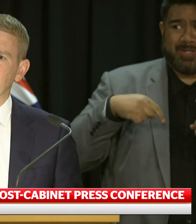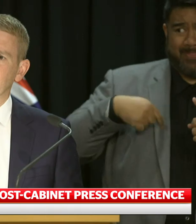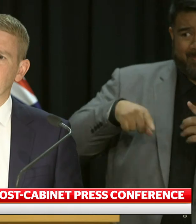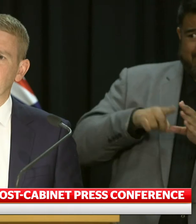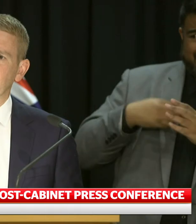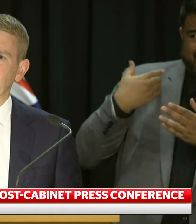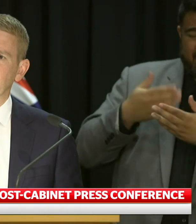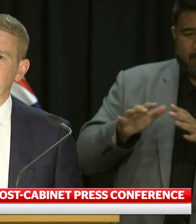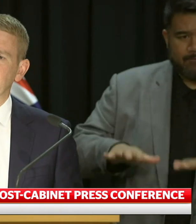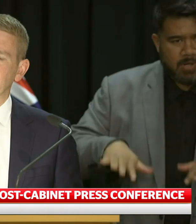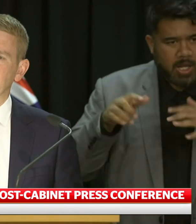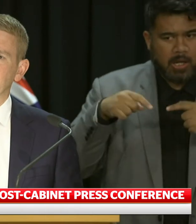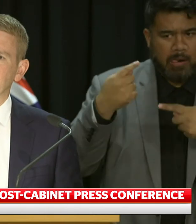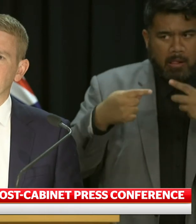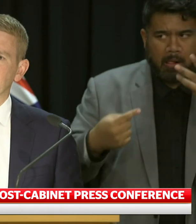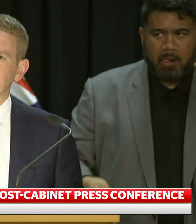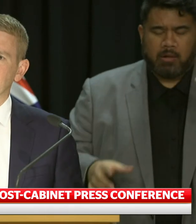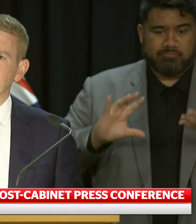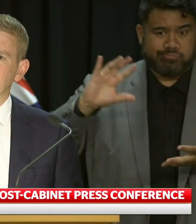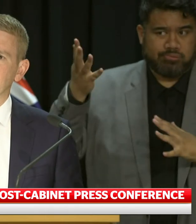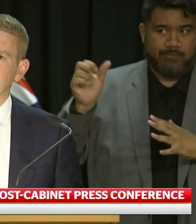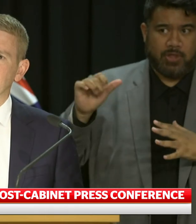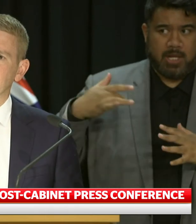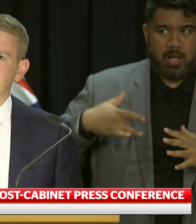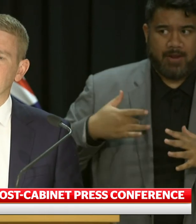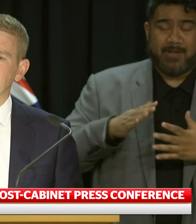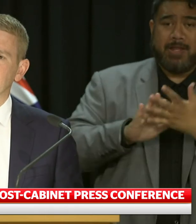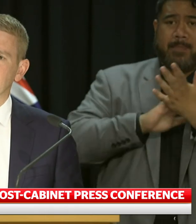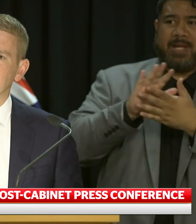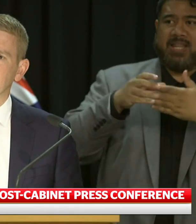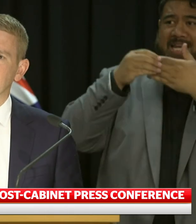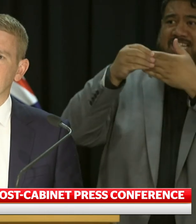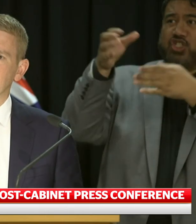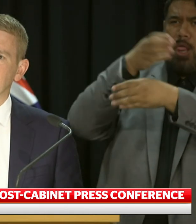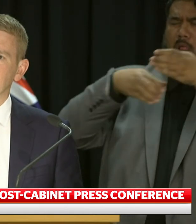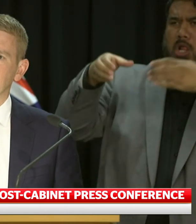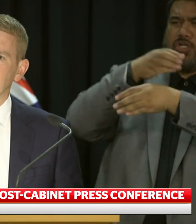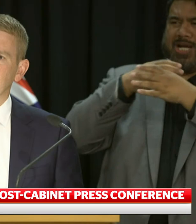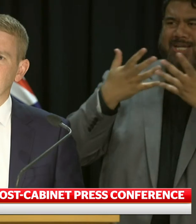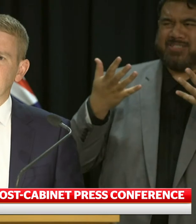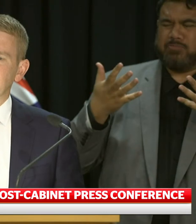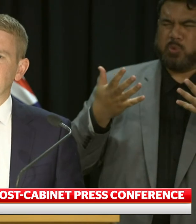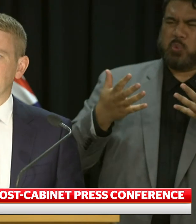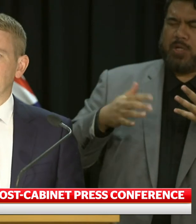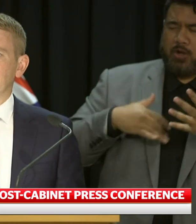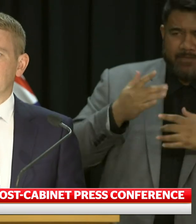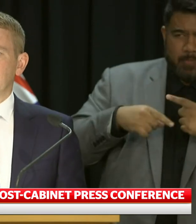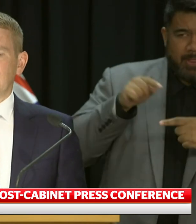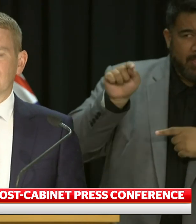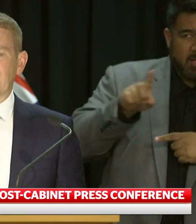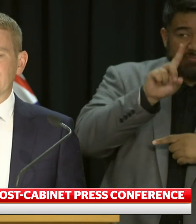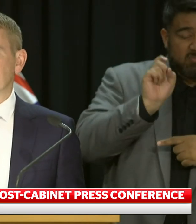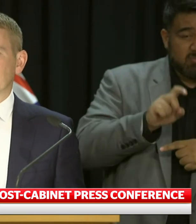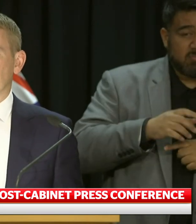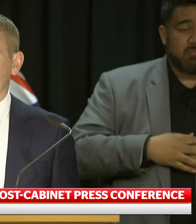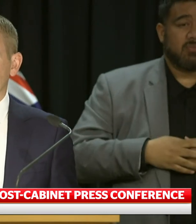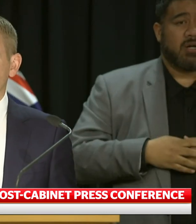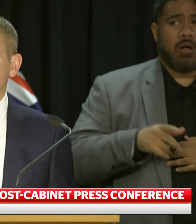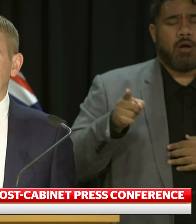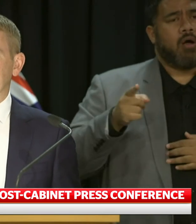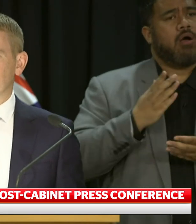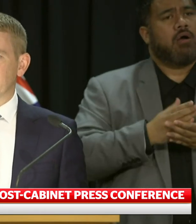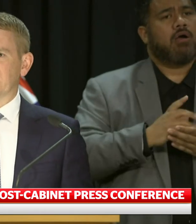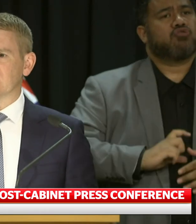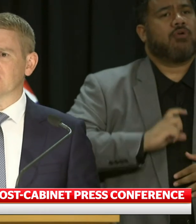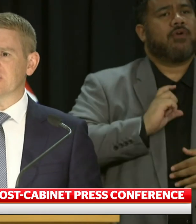with all the floods? Been a lot of disruption to leadership roles in that region. So how are you feeling about that space? I've got absolute